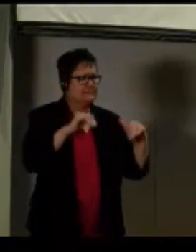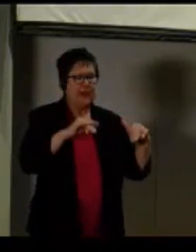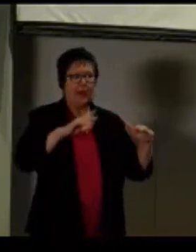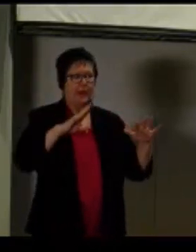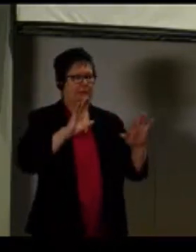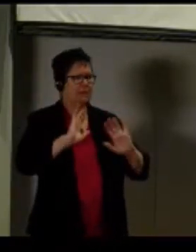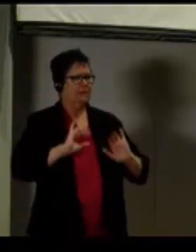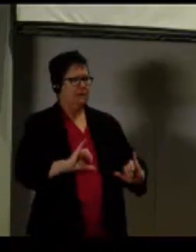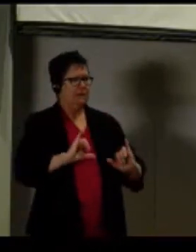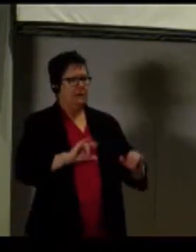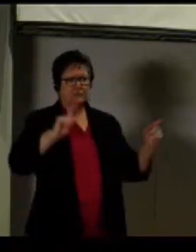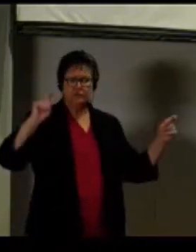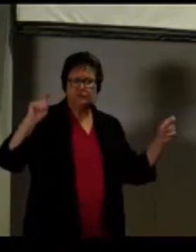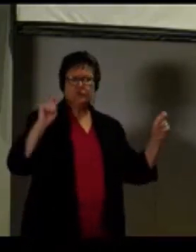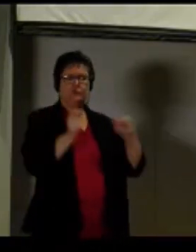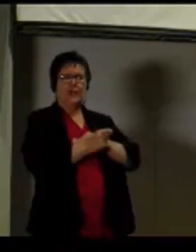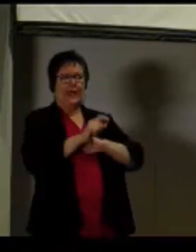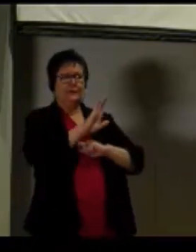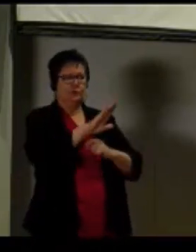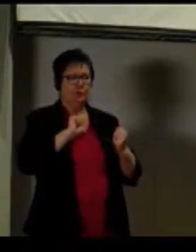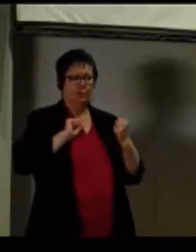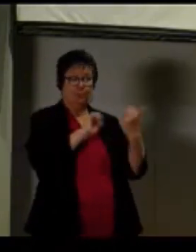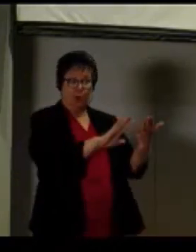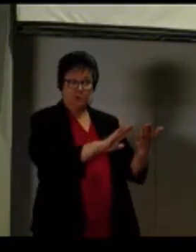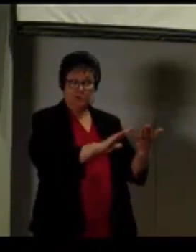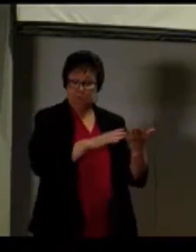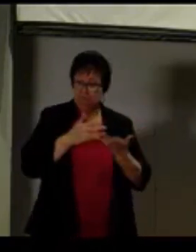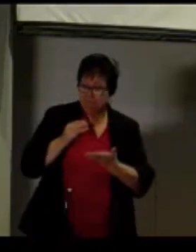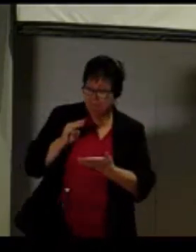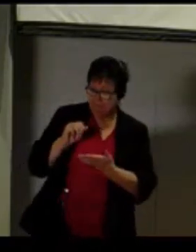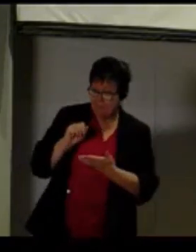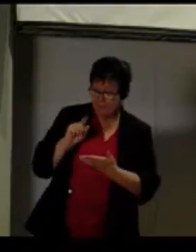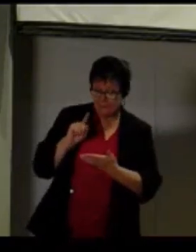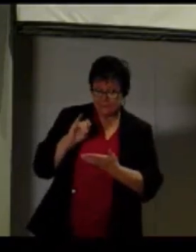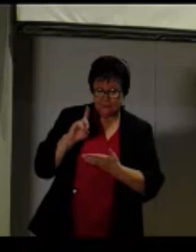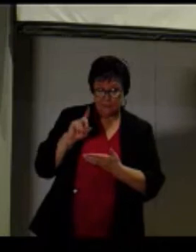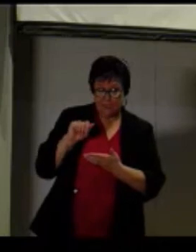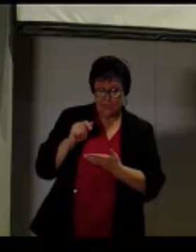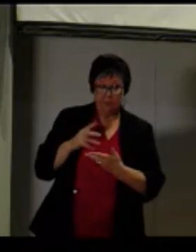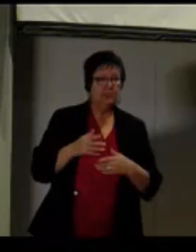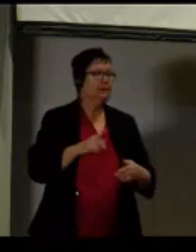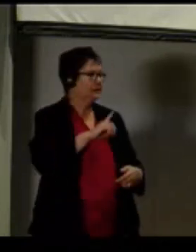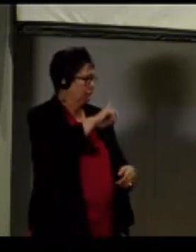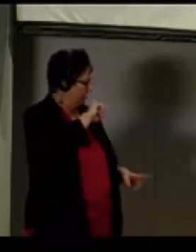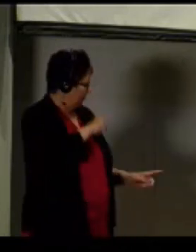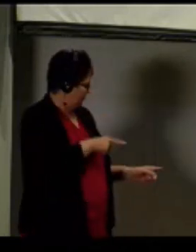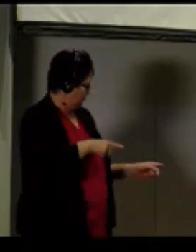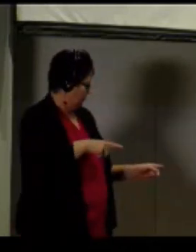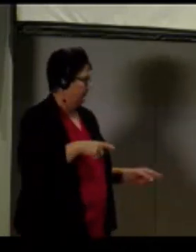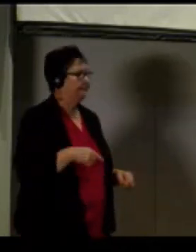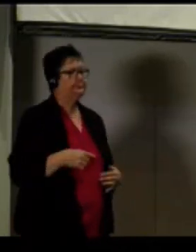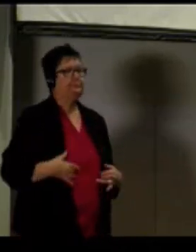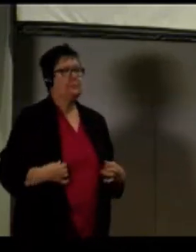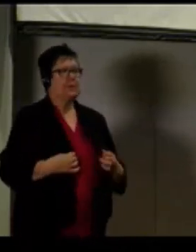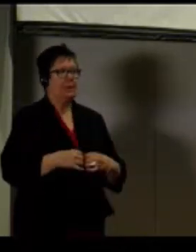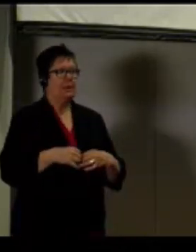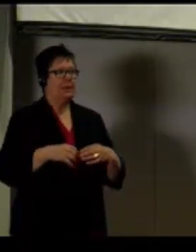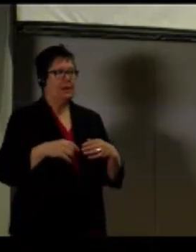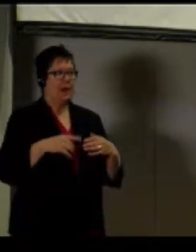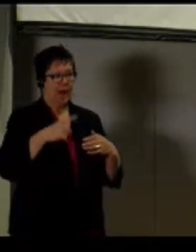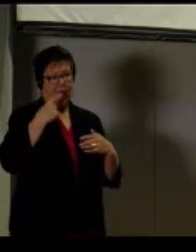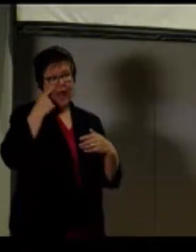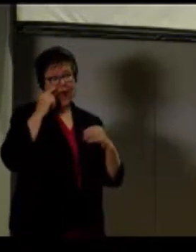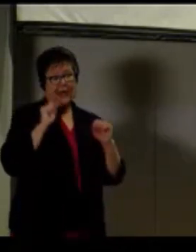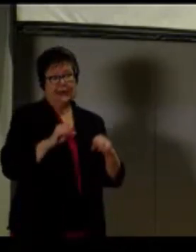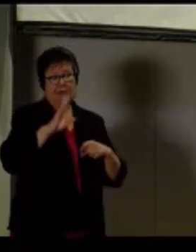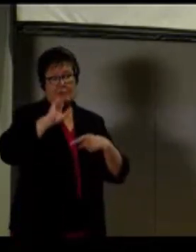for you in your project? So, Matilda, you want to start? Sure. I can speak for all the curators